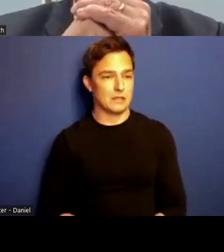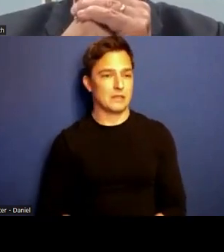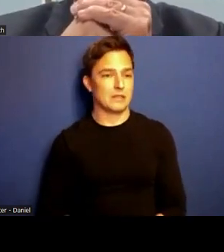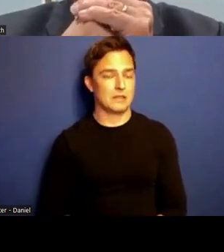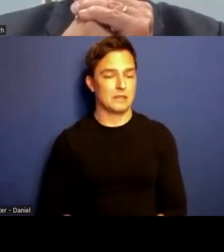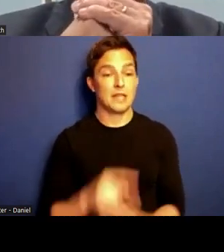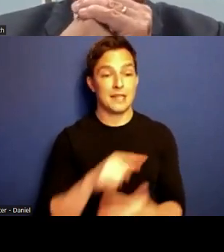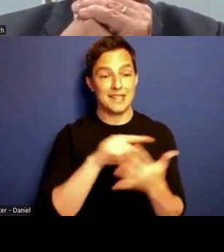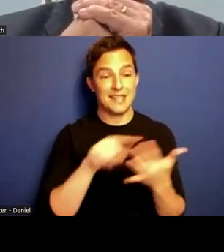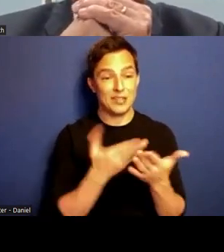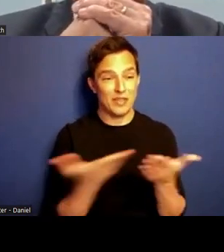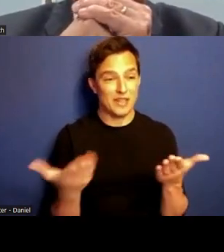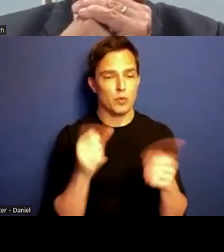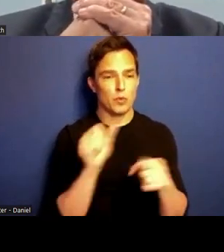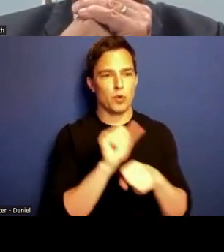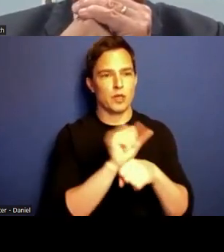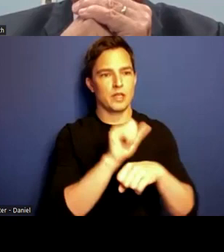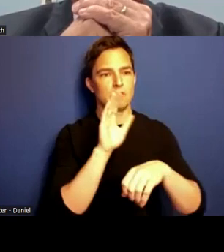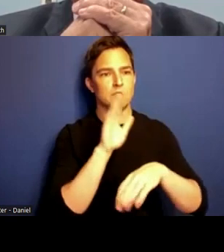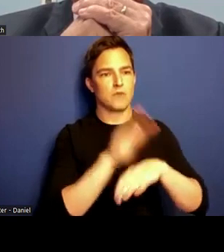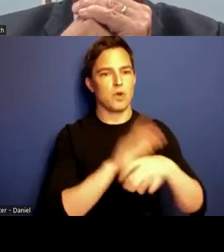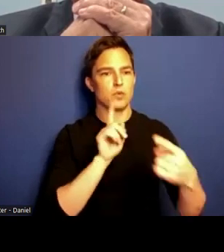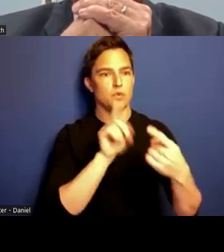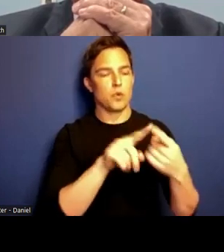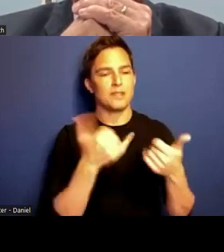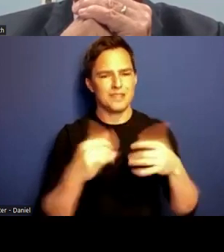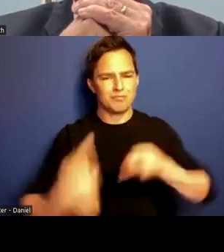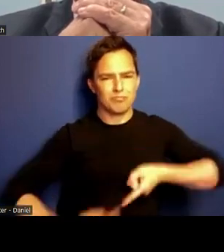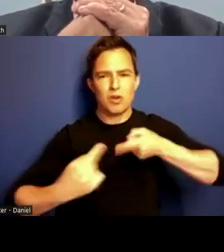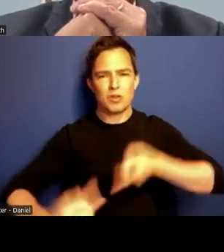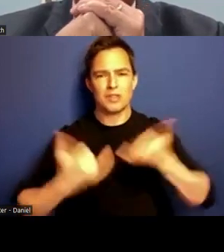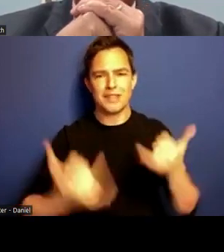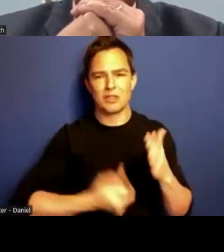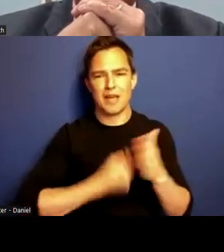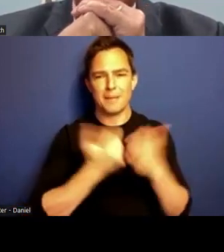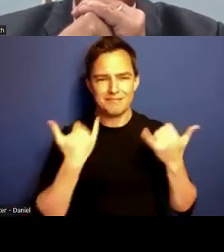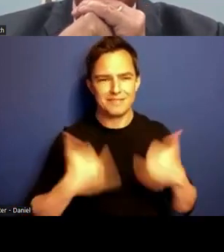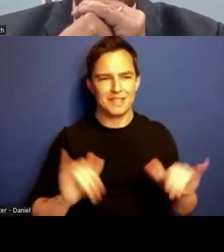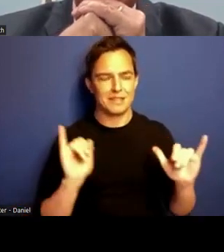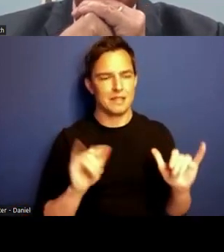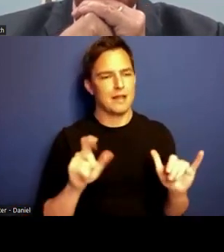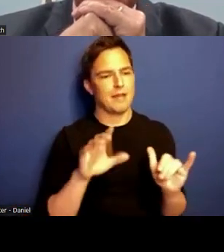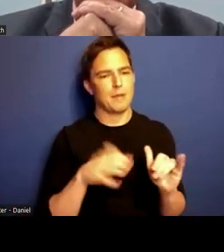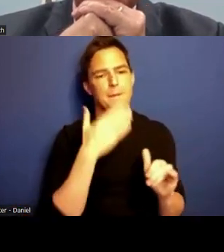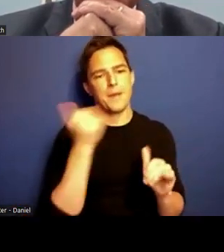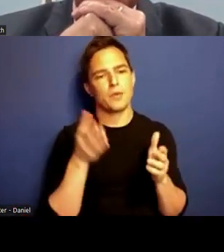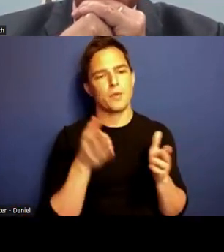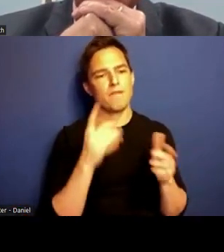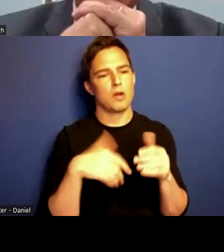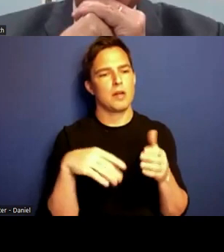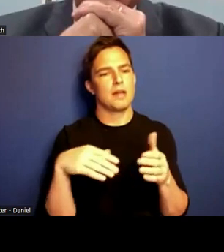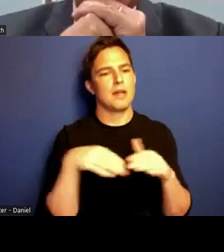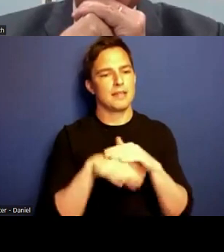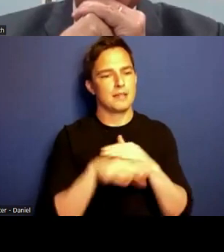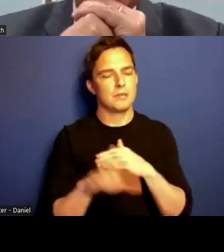these are the things that we're working on and we're struggling with still today. Got to be a better way for accessible,